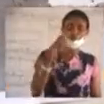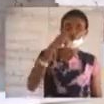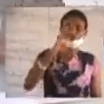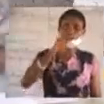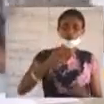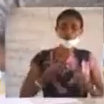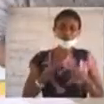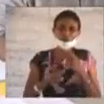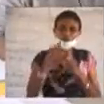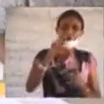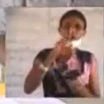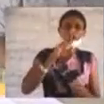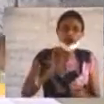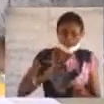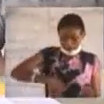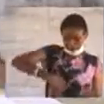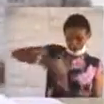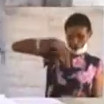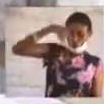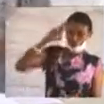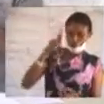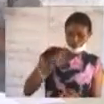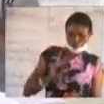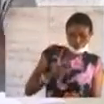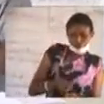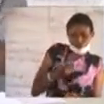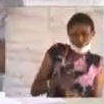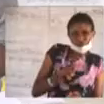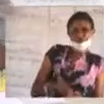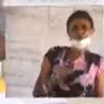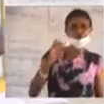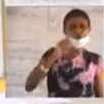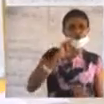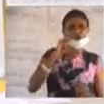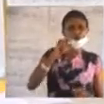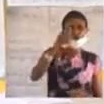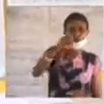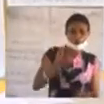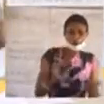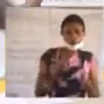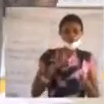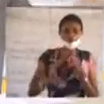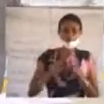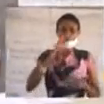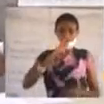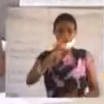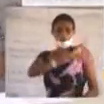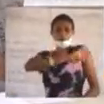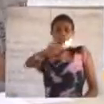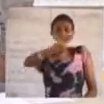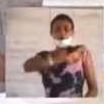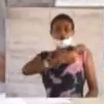doing it the way John is doing it. Oh, why am I like this? I'm in the same class, but John is always doing this.